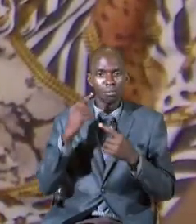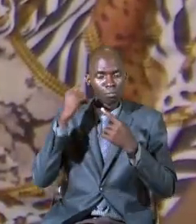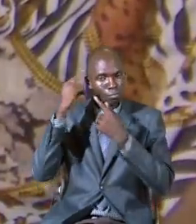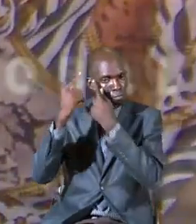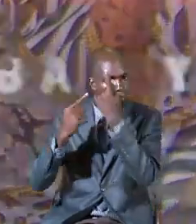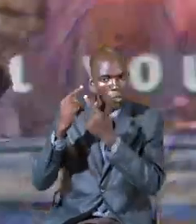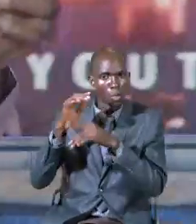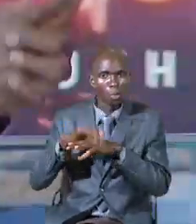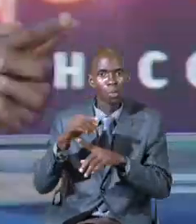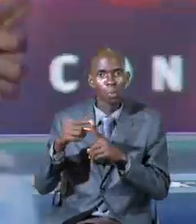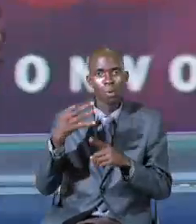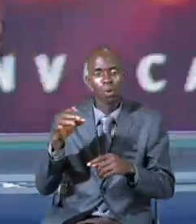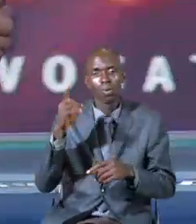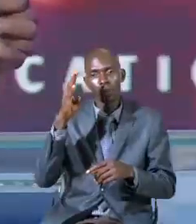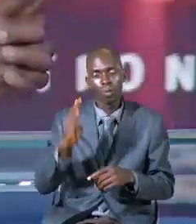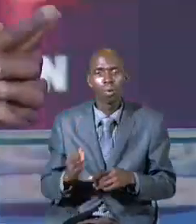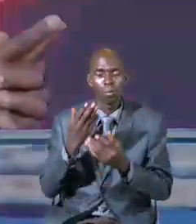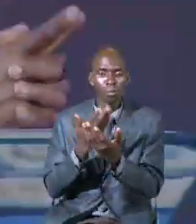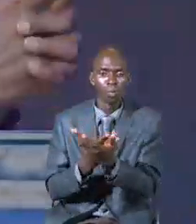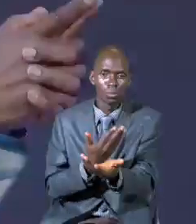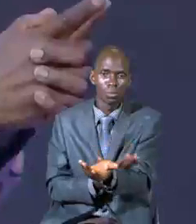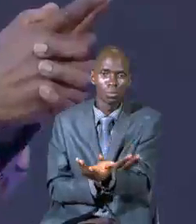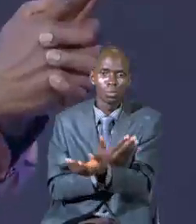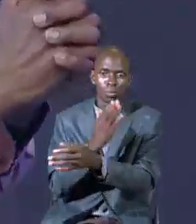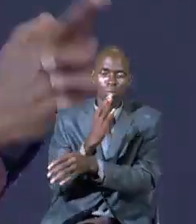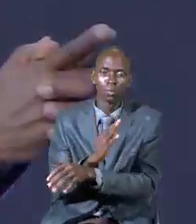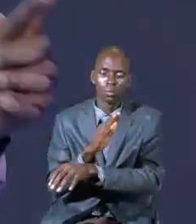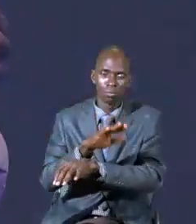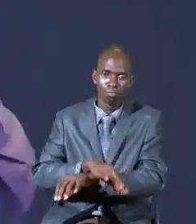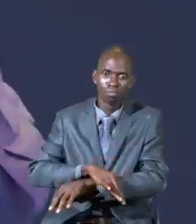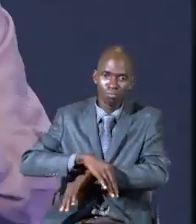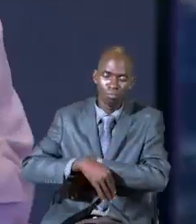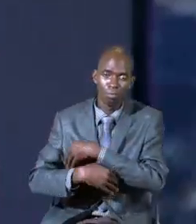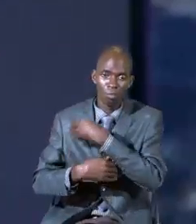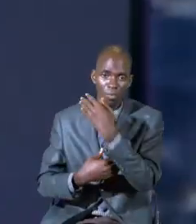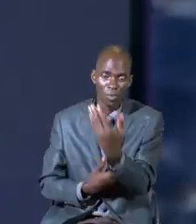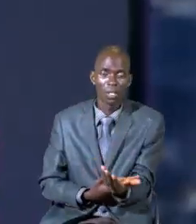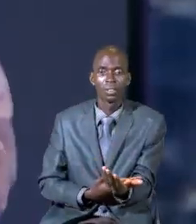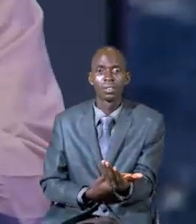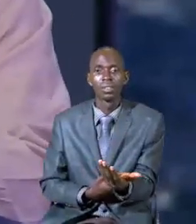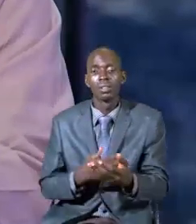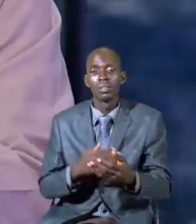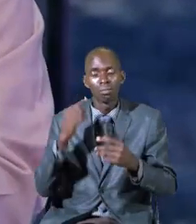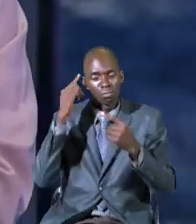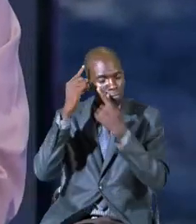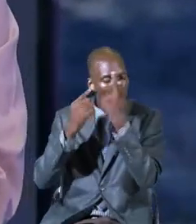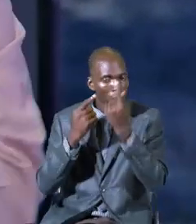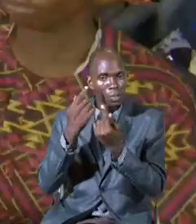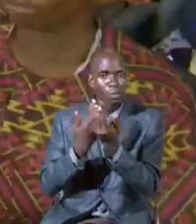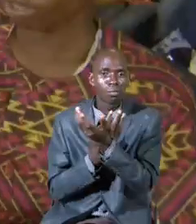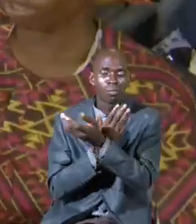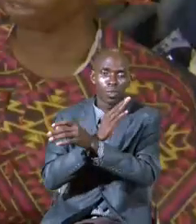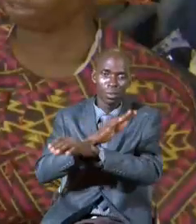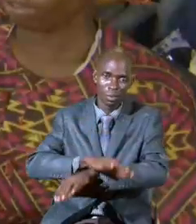Meditate therein day and night. Meditate day and night. Meditate, tell me.